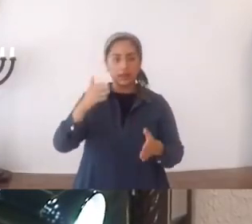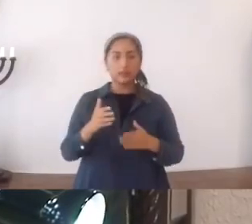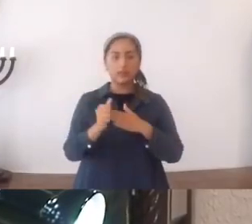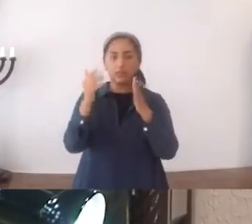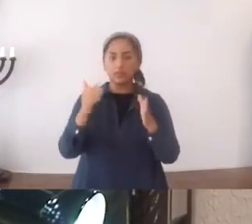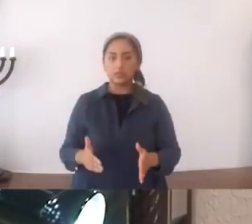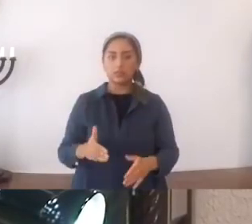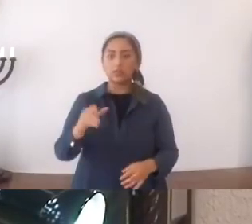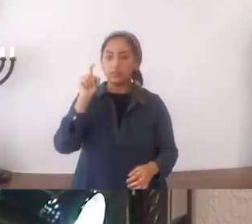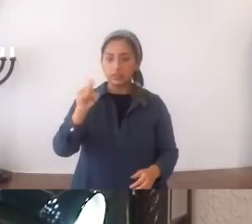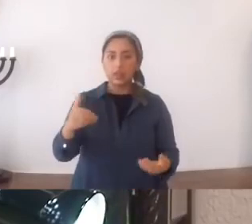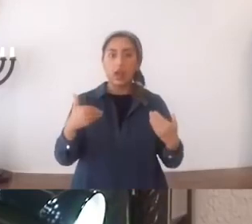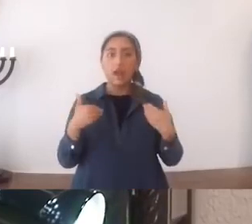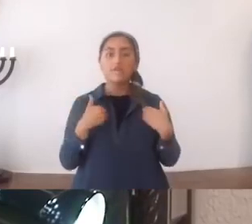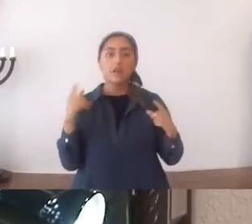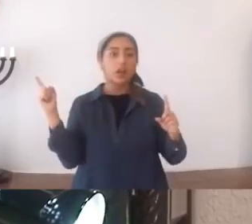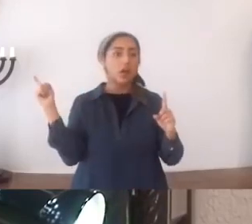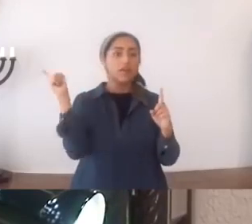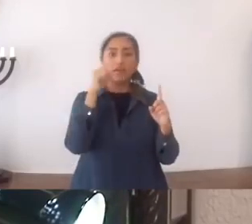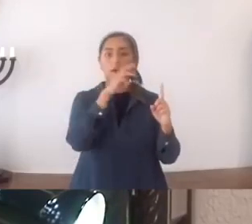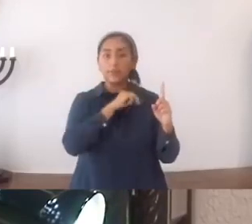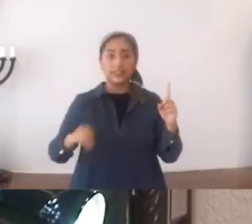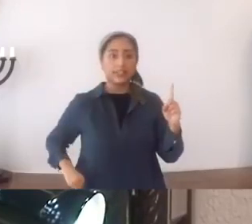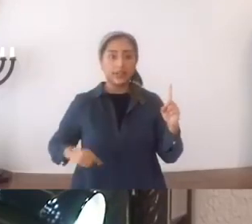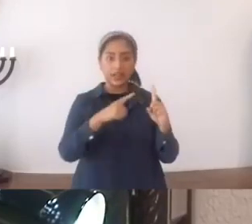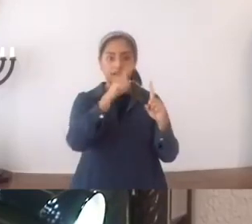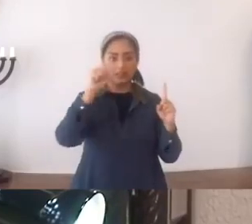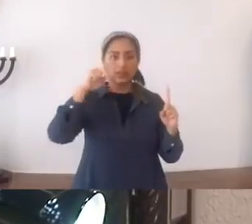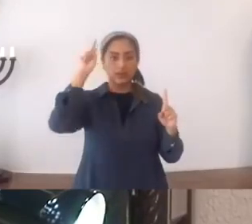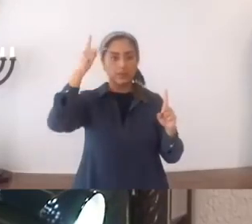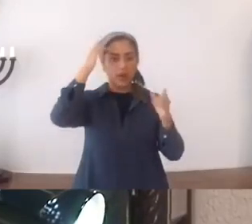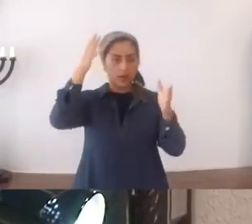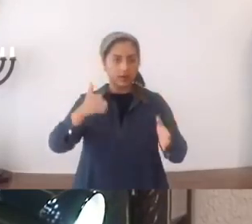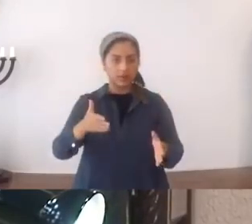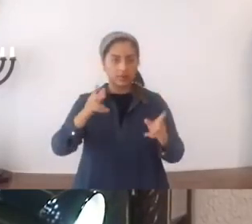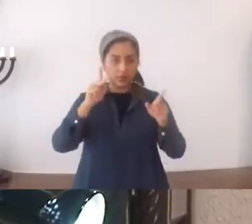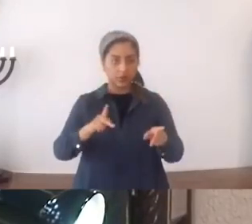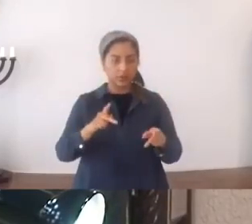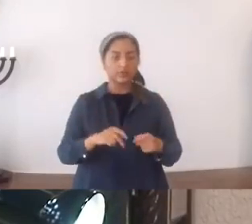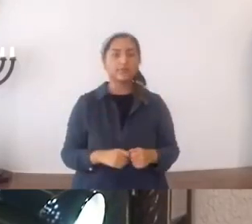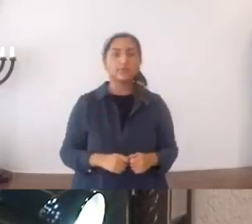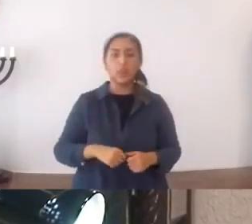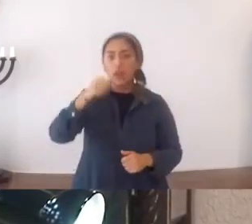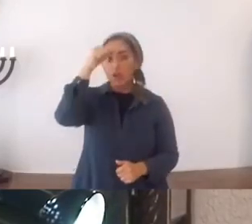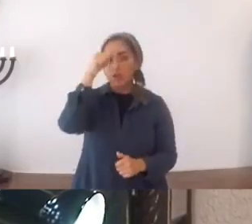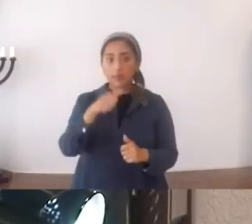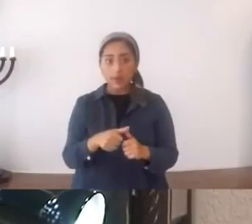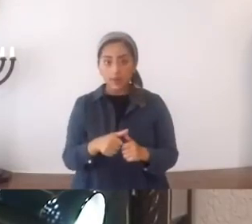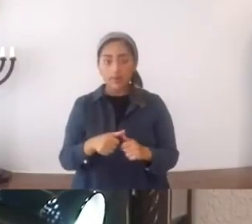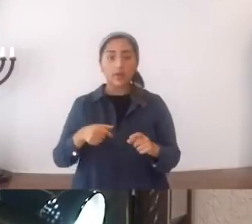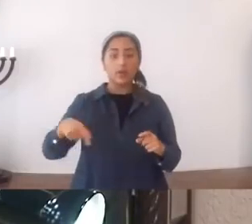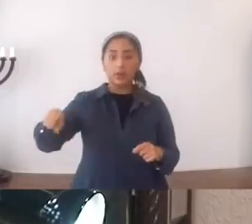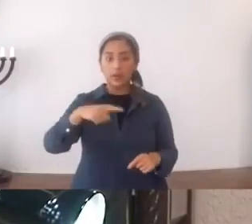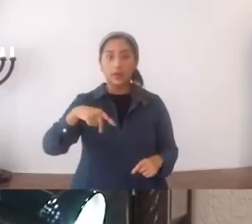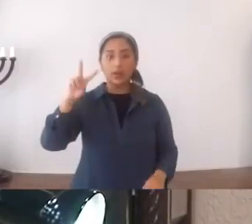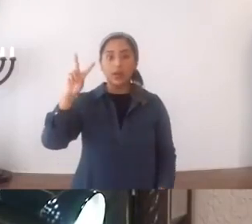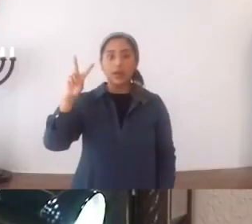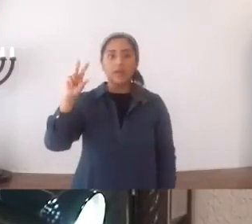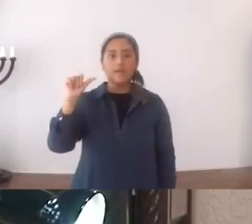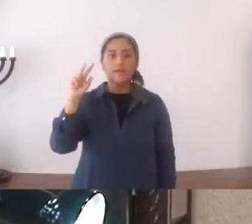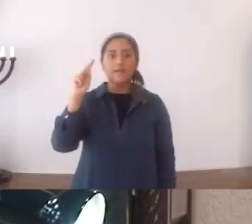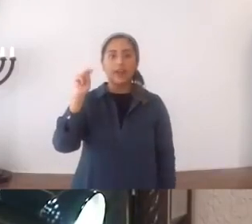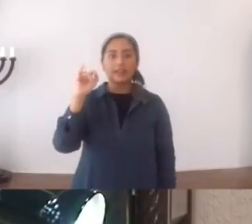y otro leader político. and another O sea, political tiene que haber, leader. el antimashiach tiene que ser político. The anti-Mashiach has to be a political leader. Recuerden, es